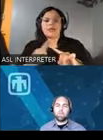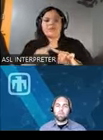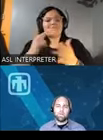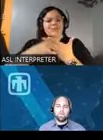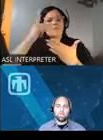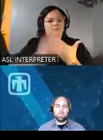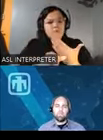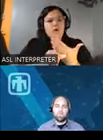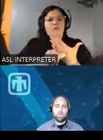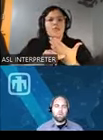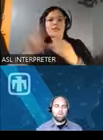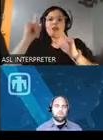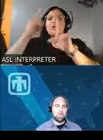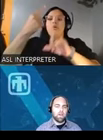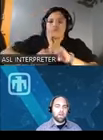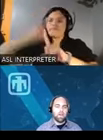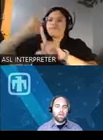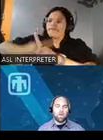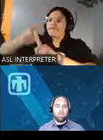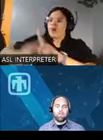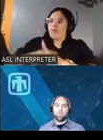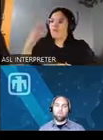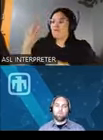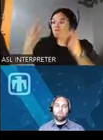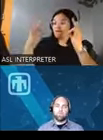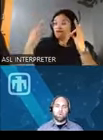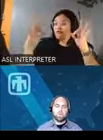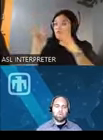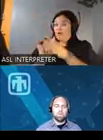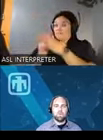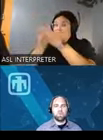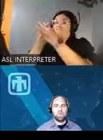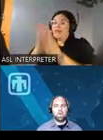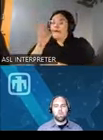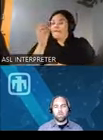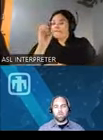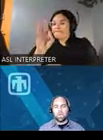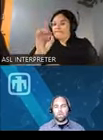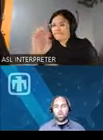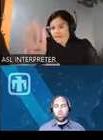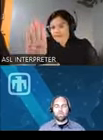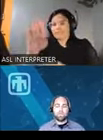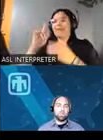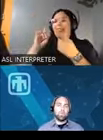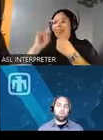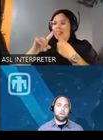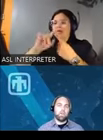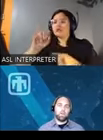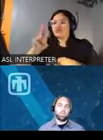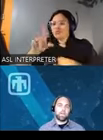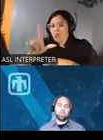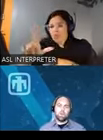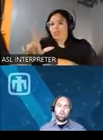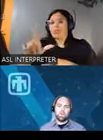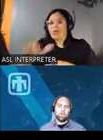monthly meetings from February through July. Four of those were remote, two of those were hybrid. We actually did one of the hybrid